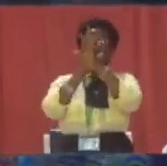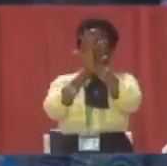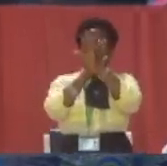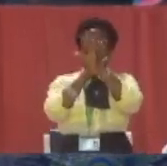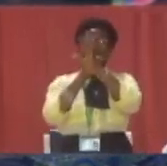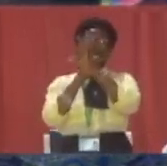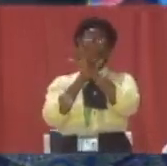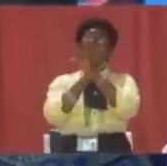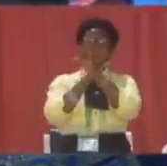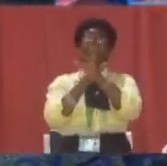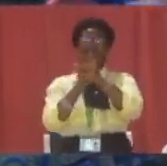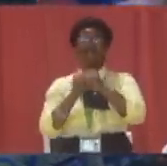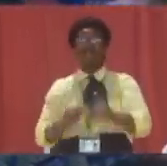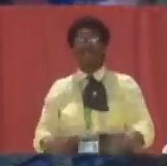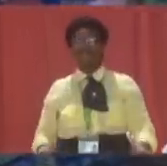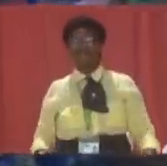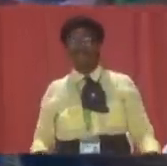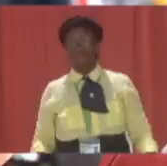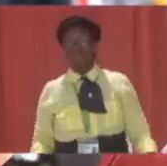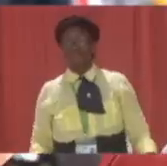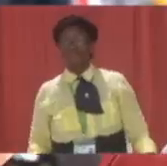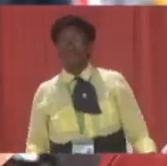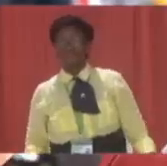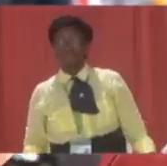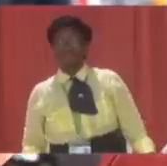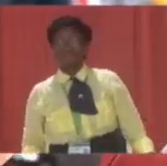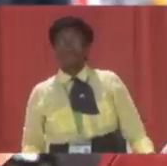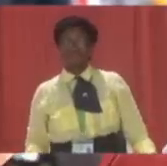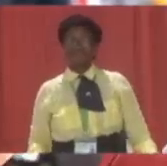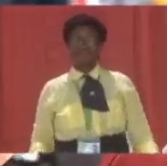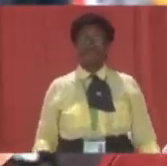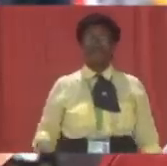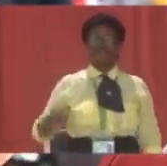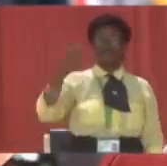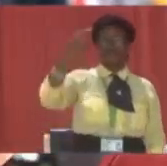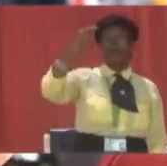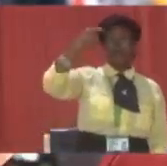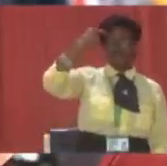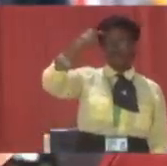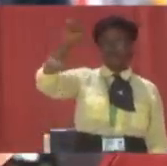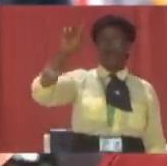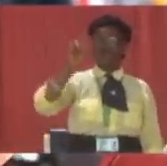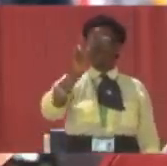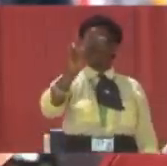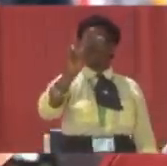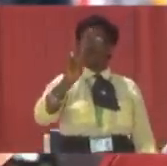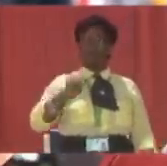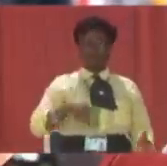Two minutes.